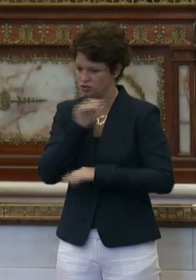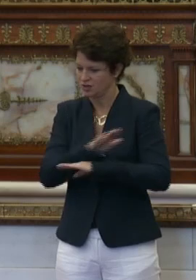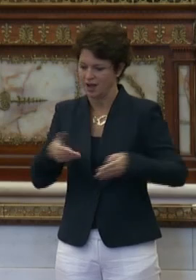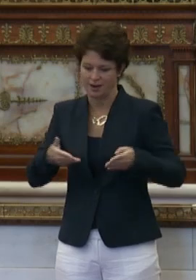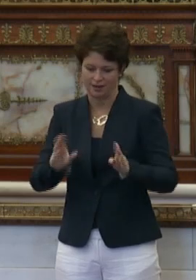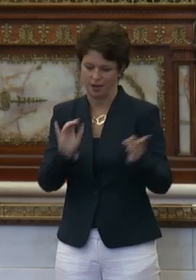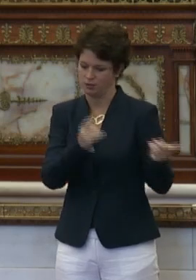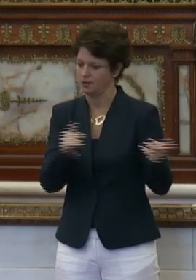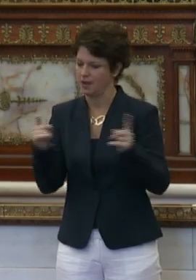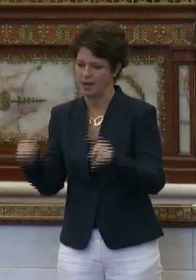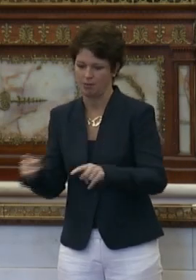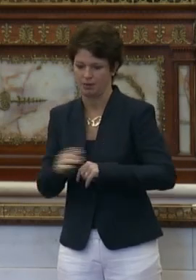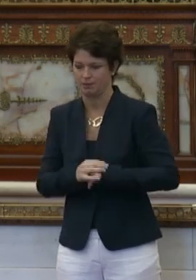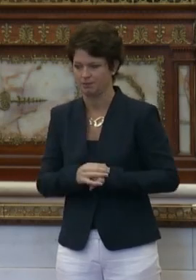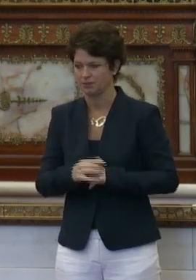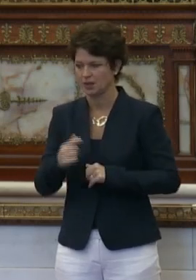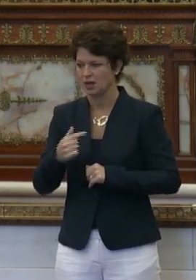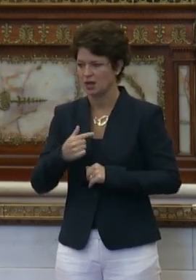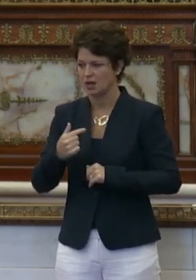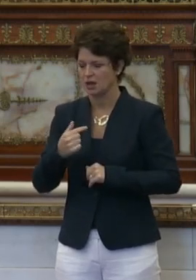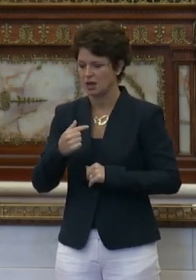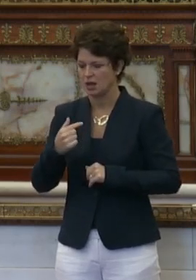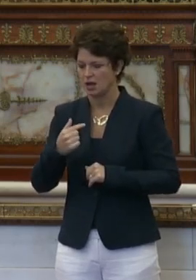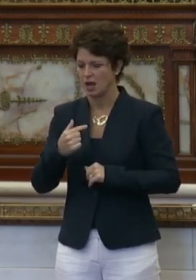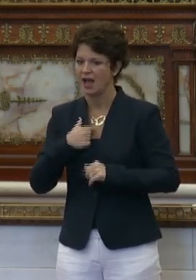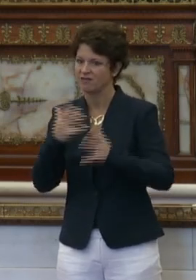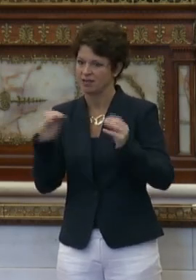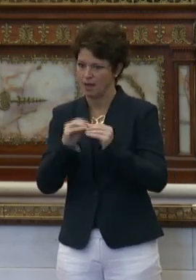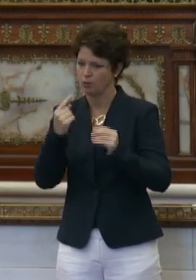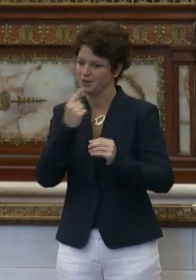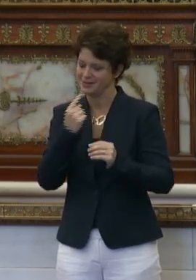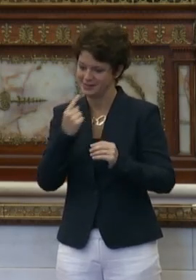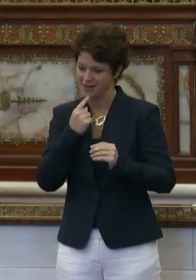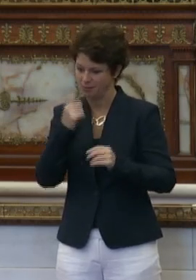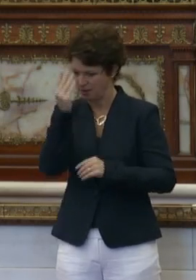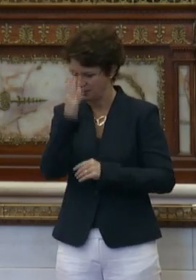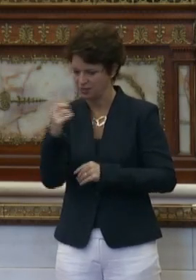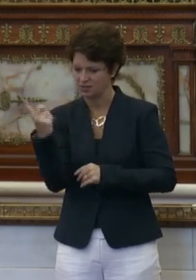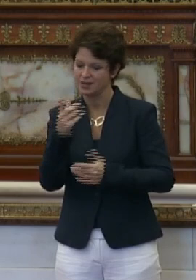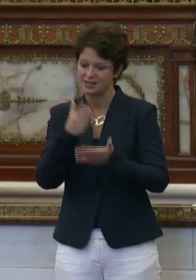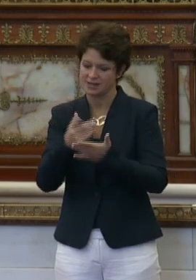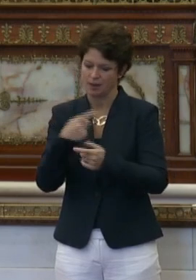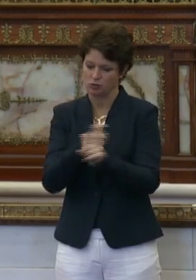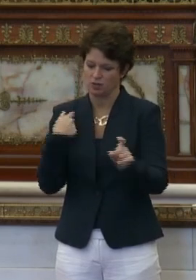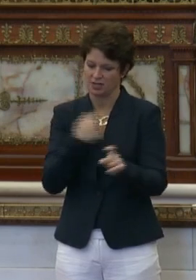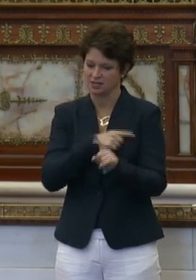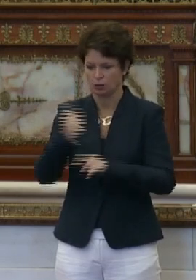it. I am limited in time, and I have a lot more to say, and I'll leave you with this. Stop treating us